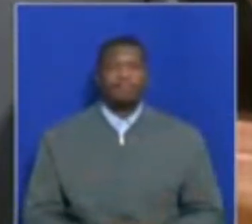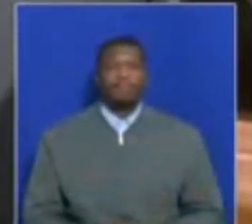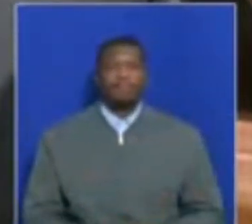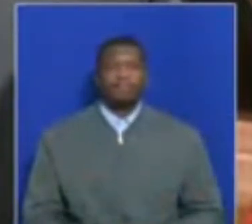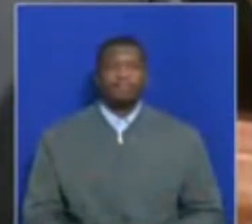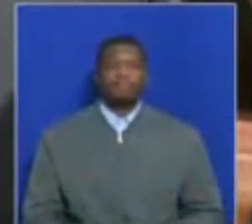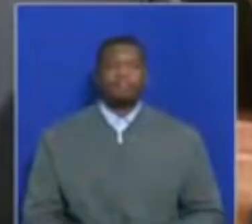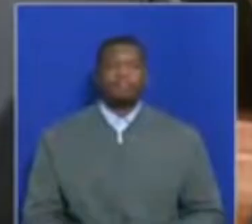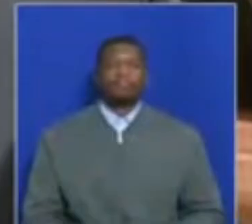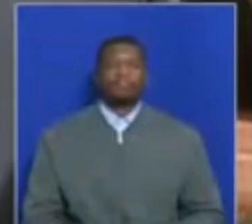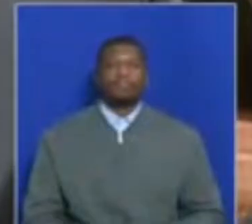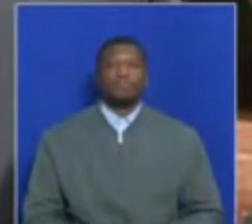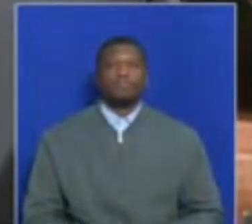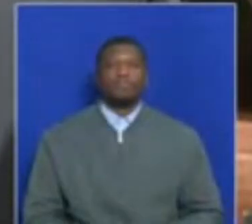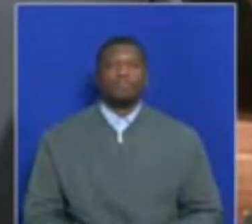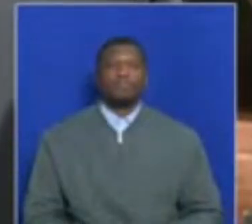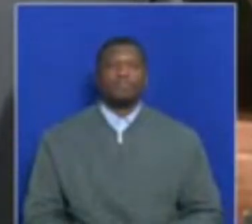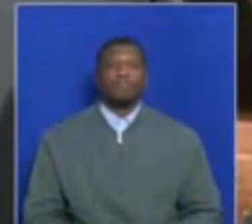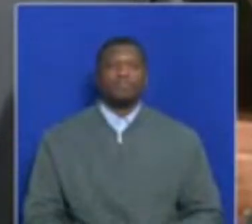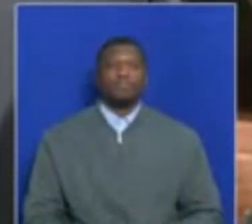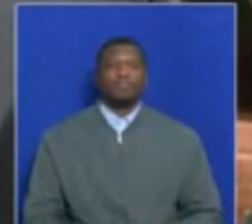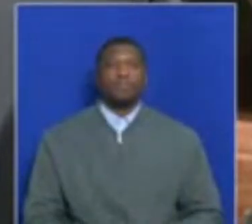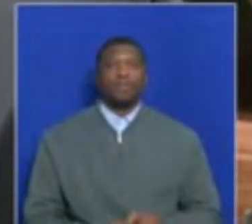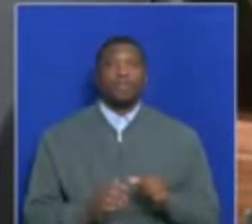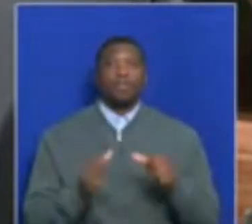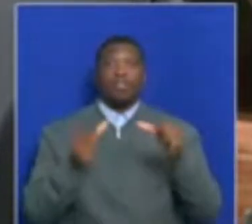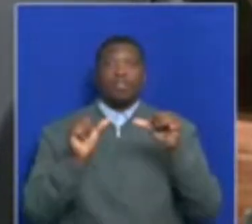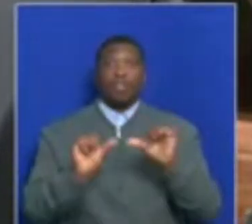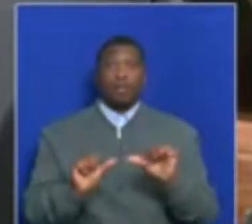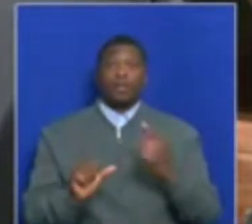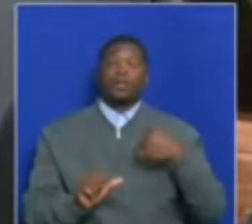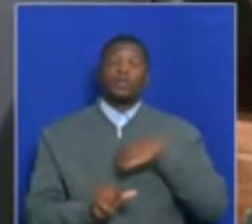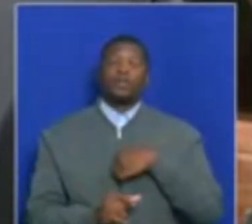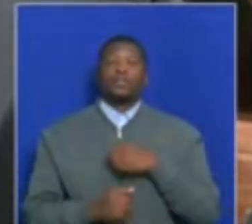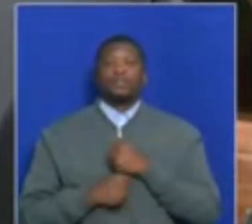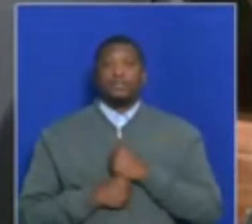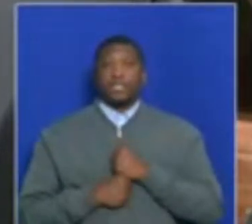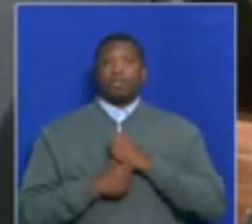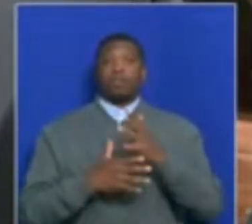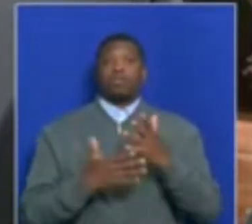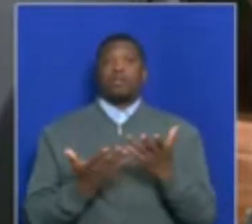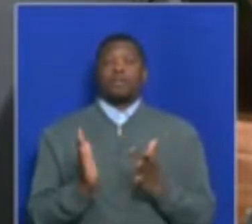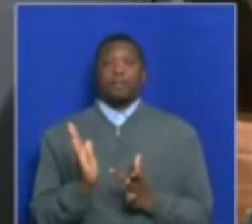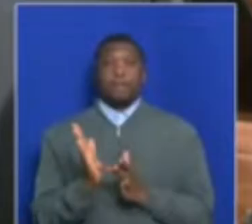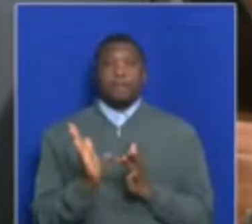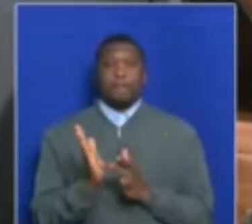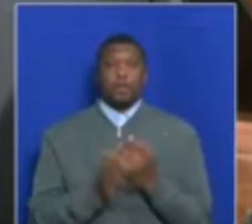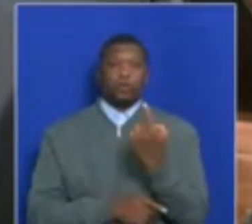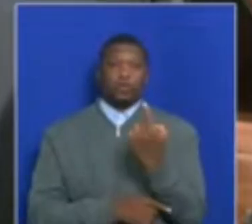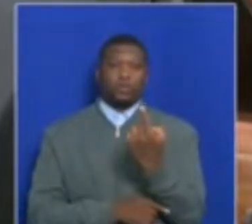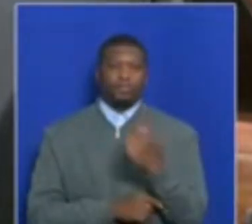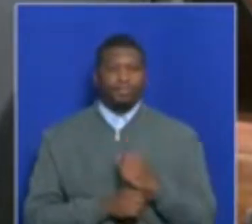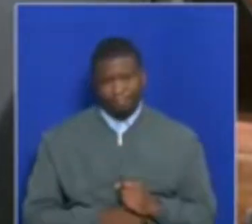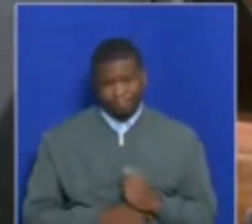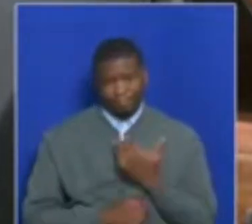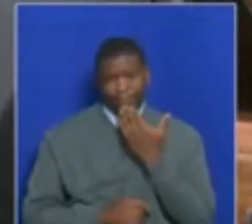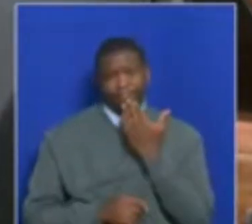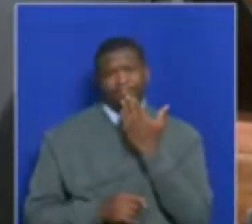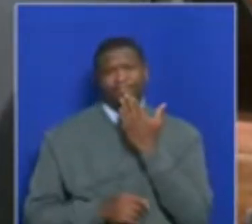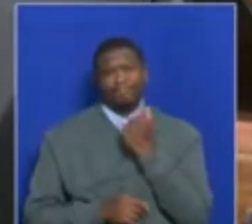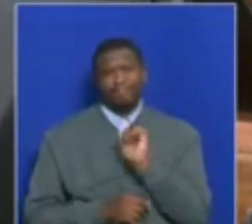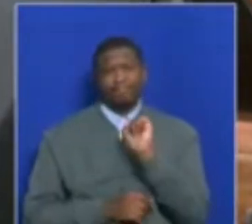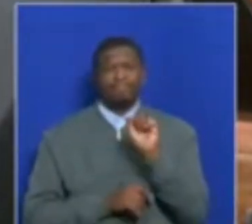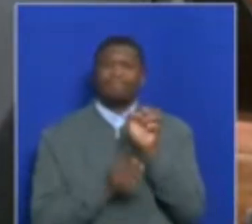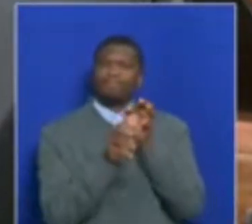Then can we start at page 1 of your statement, and can you describe to the Commission, as you do in the